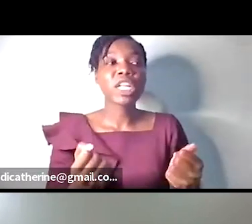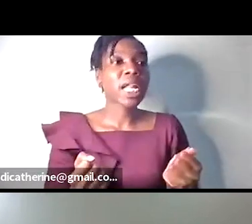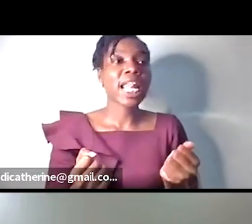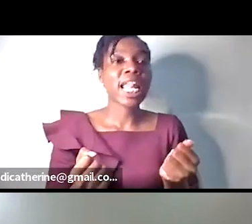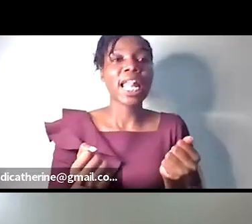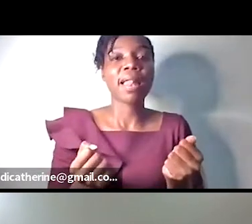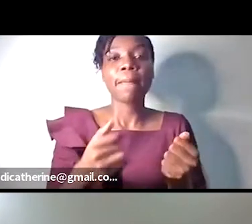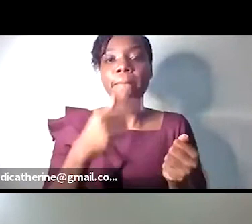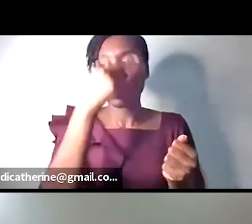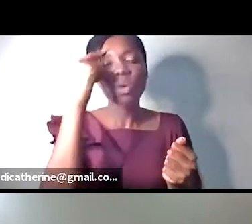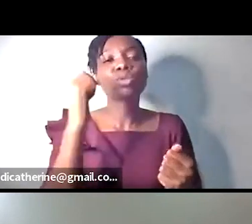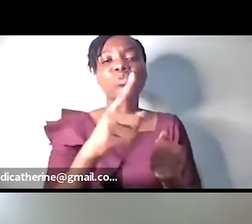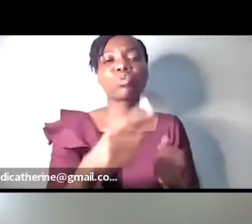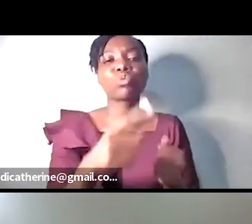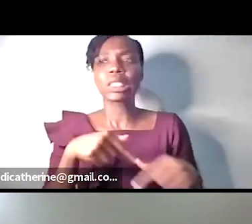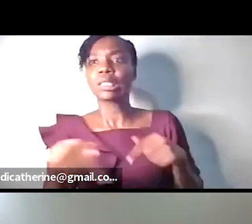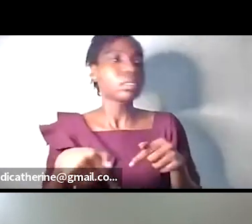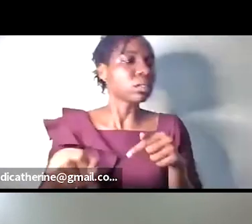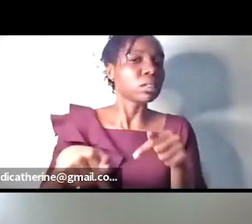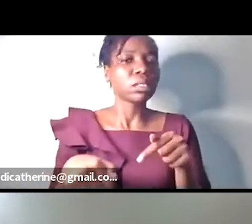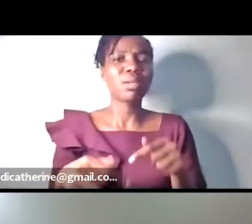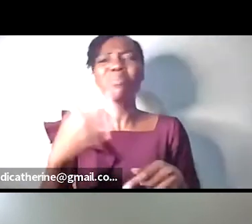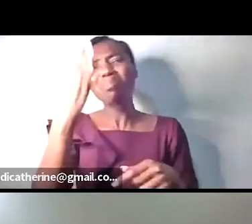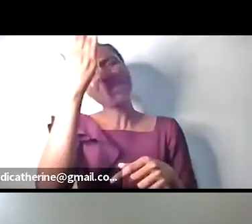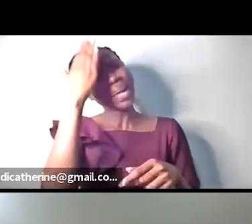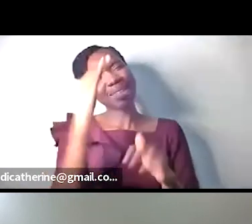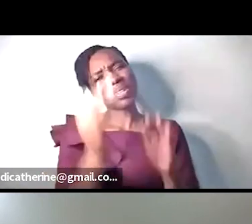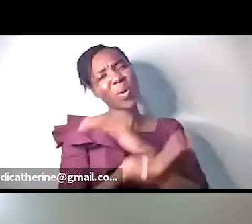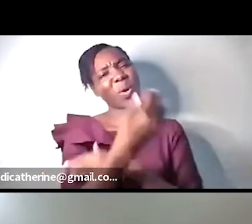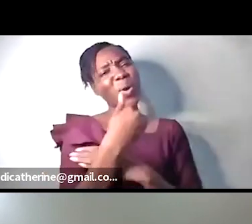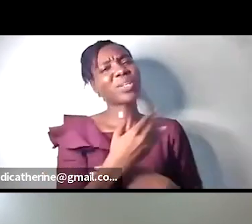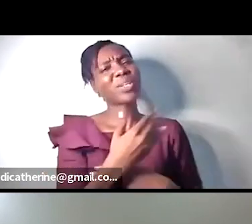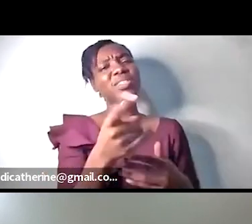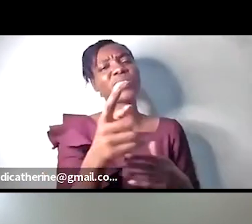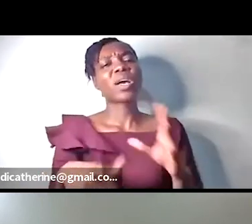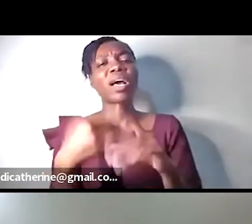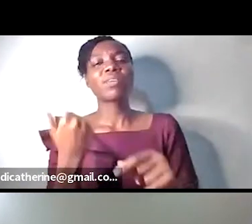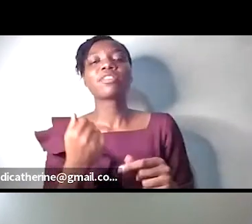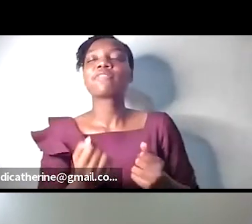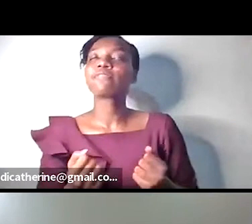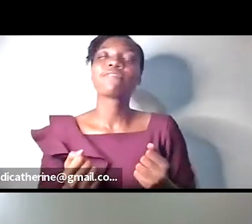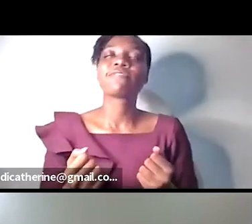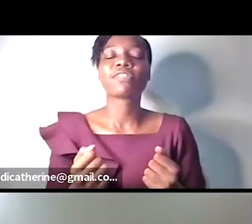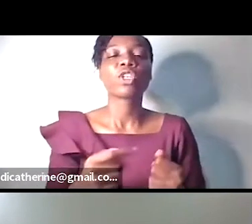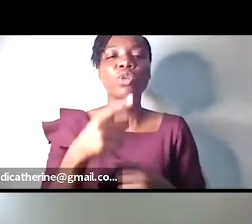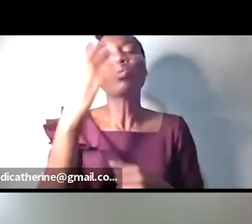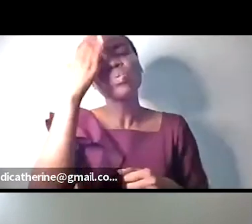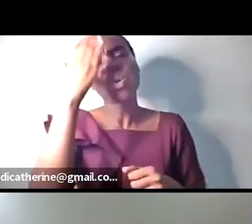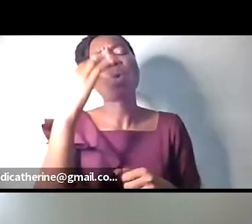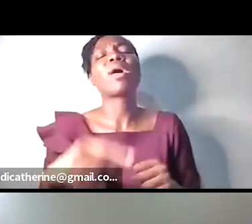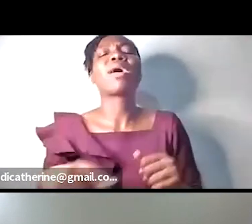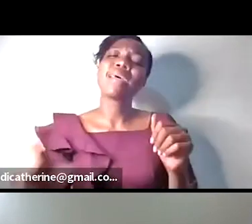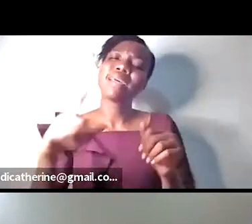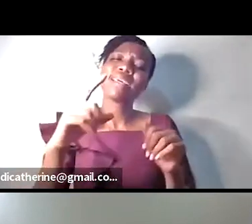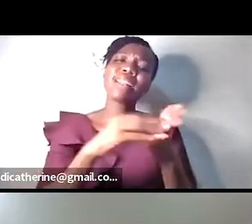you fear this one, it's a Monday morning. You have gone out there. You are driving. You know you're a learner. Come out